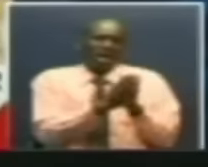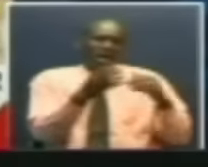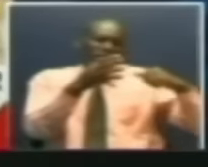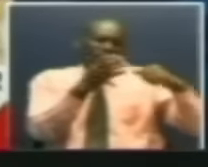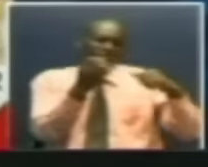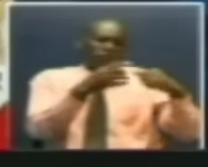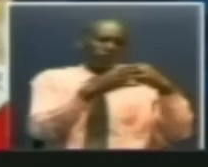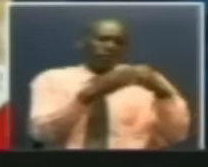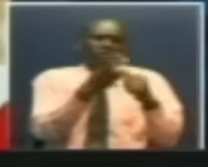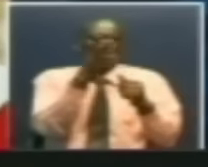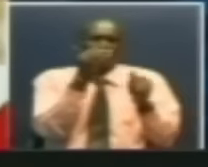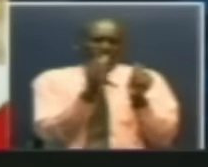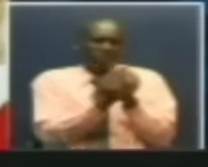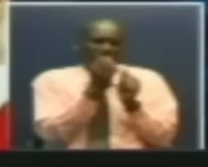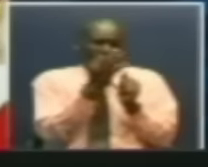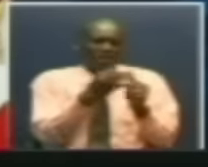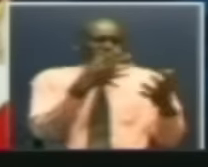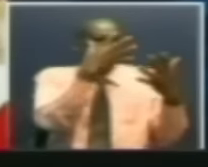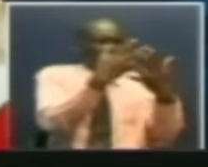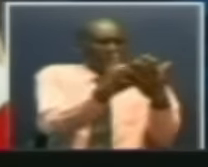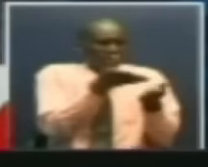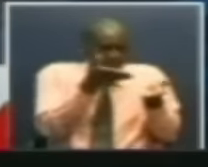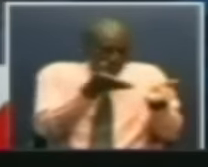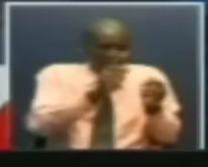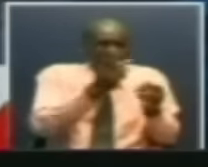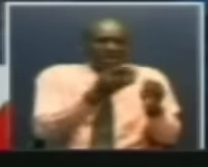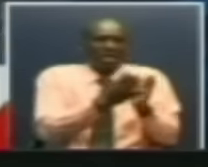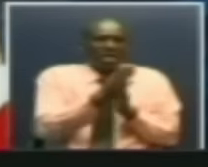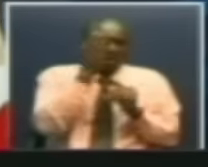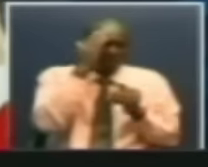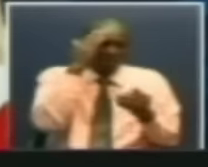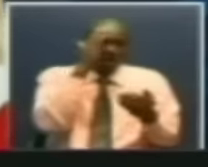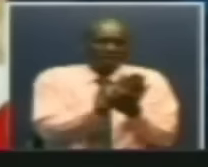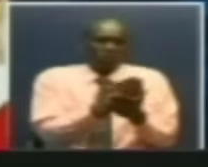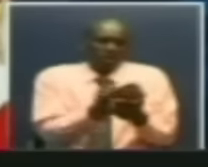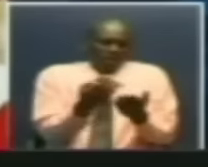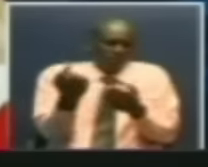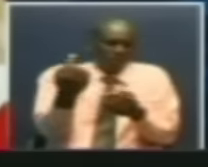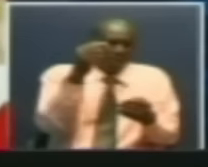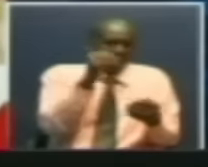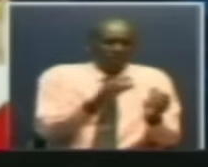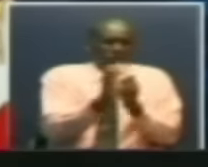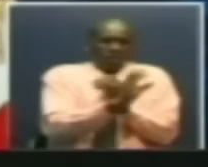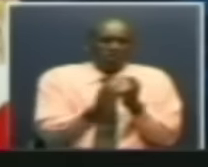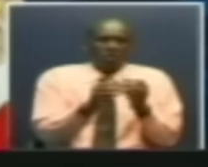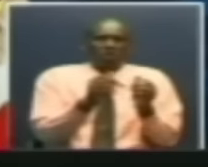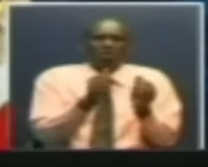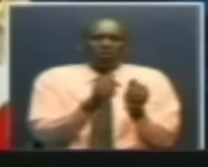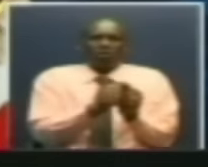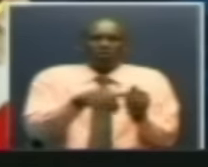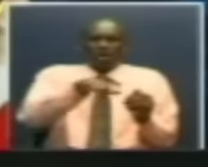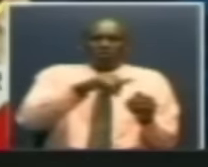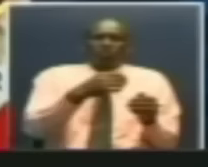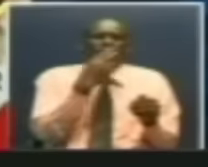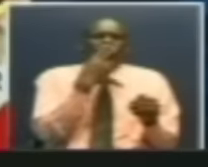September 2013, we arrested him in the country and realized that he had actually sneaked back into the country with about